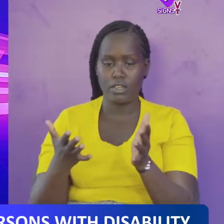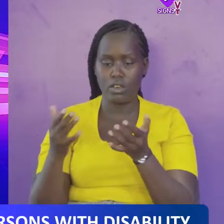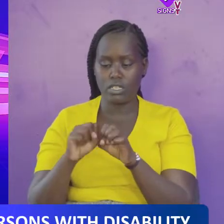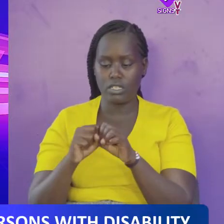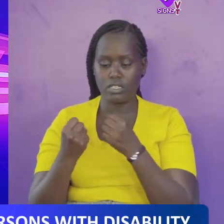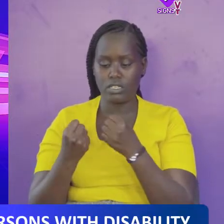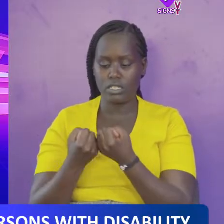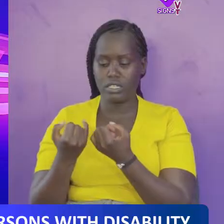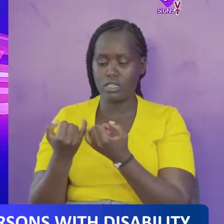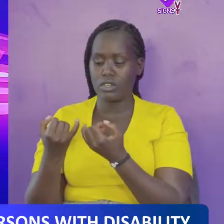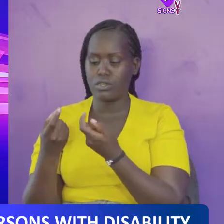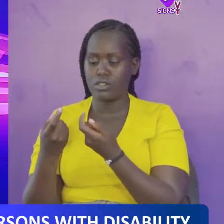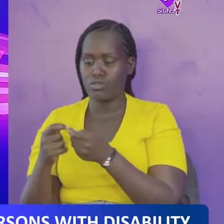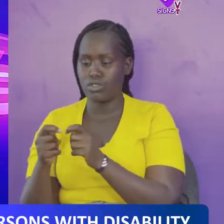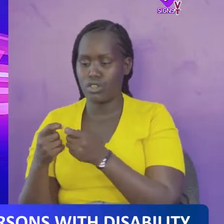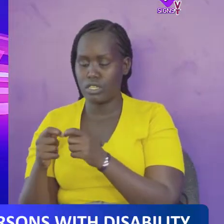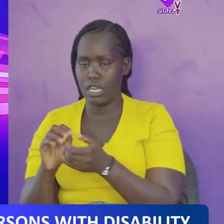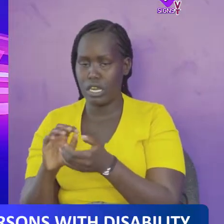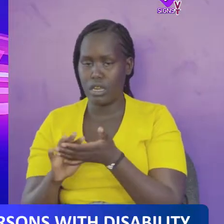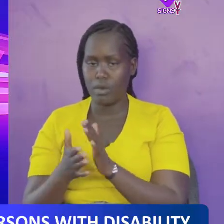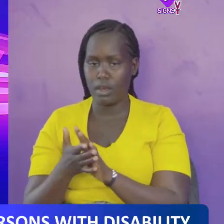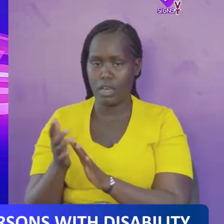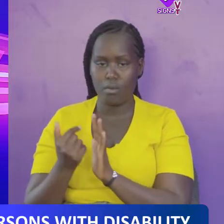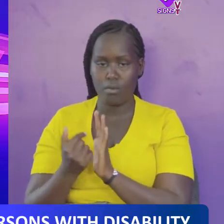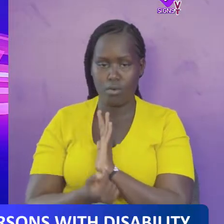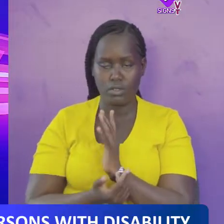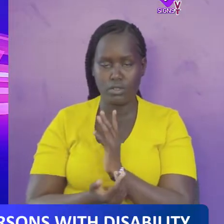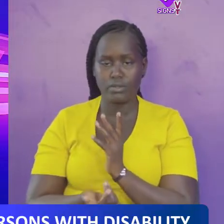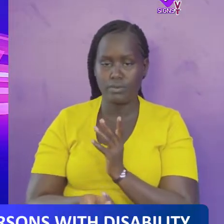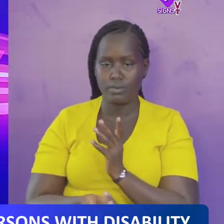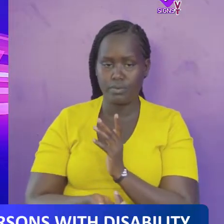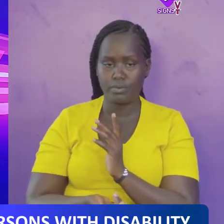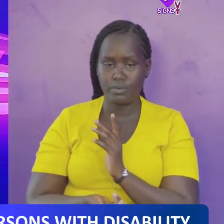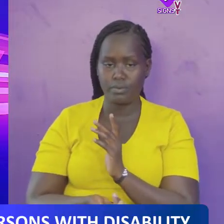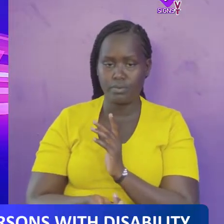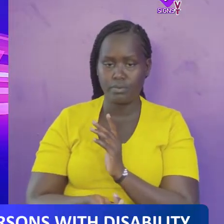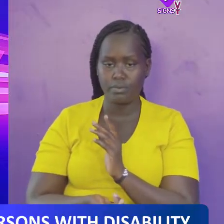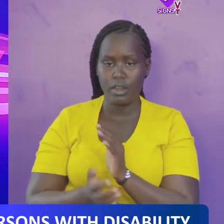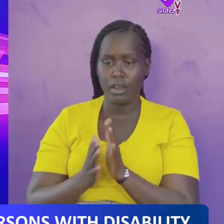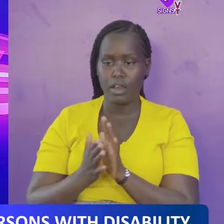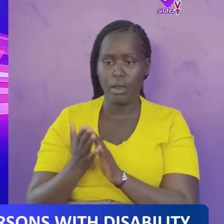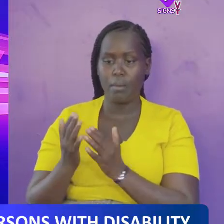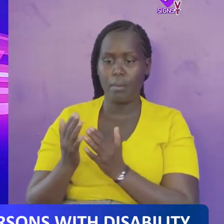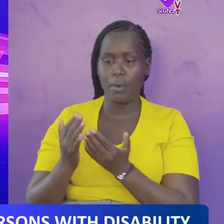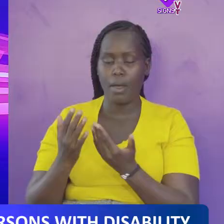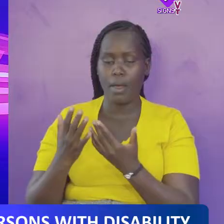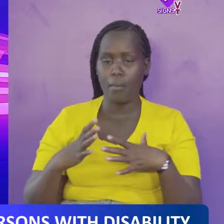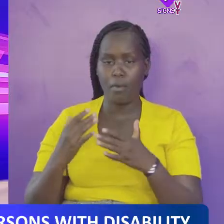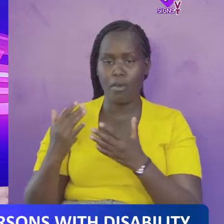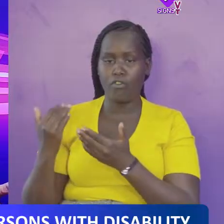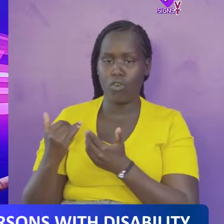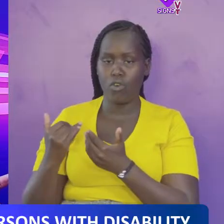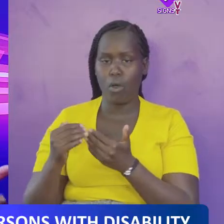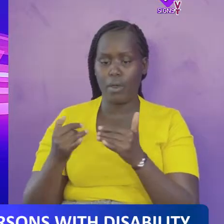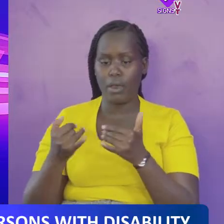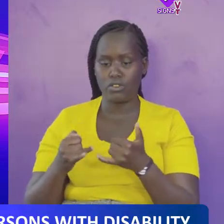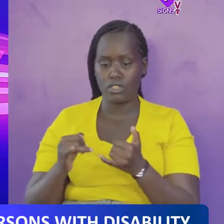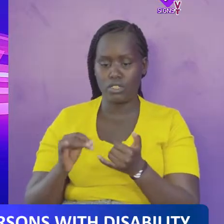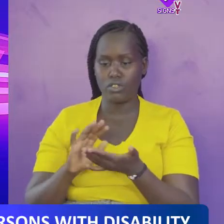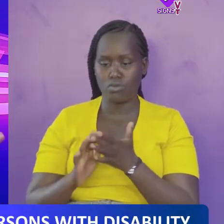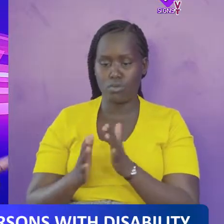out and be, should I say, beacons of hope out there, to try and be role models